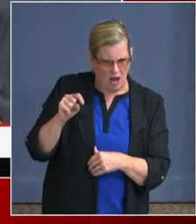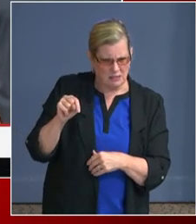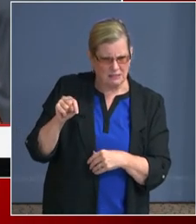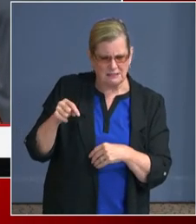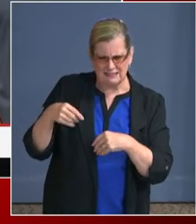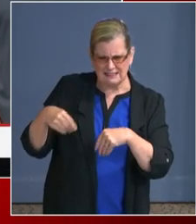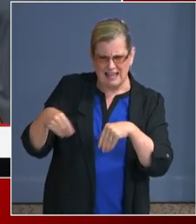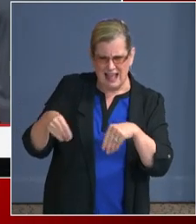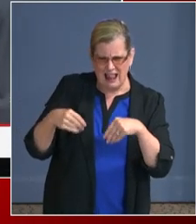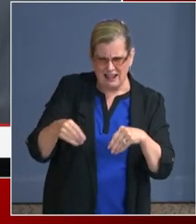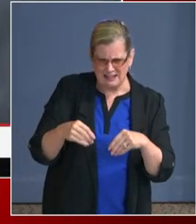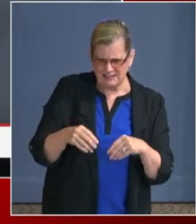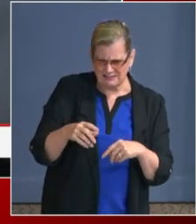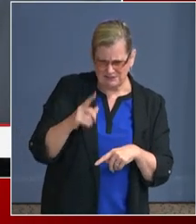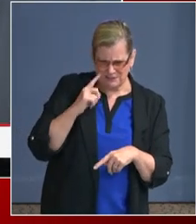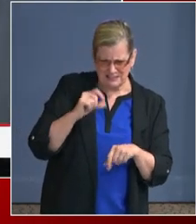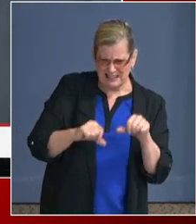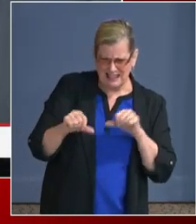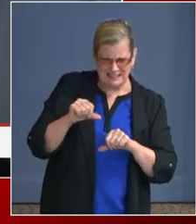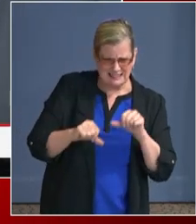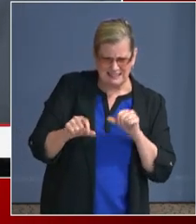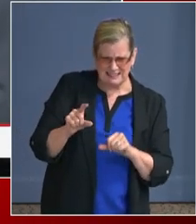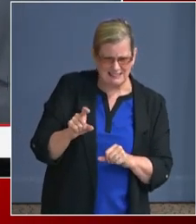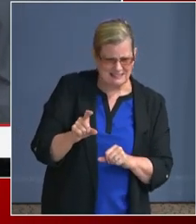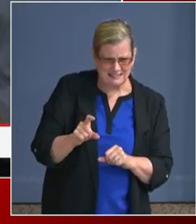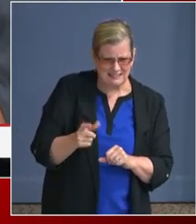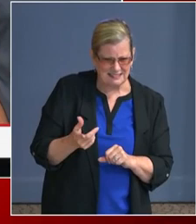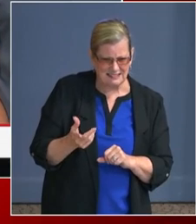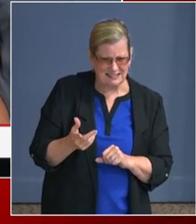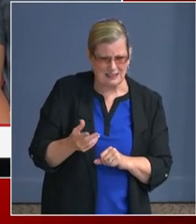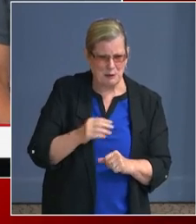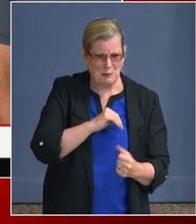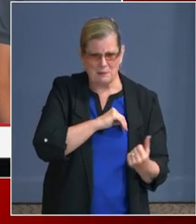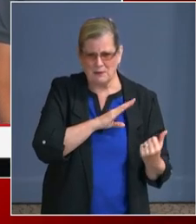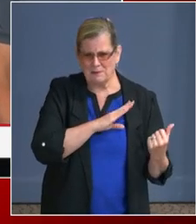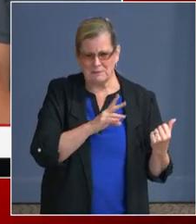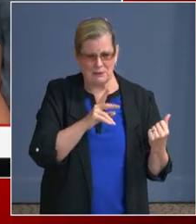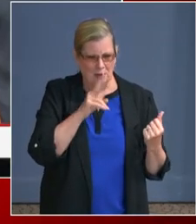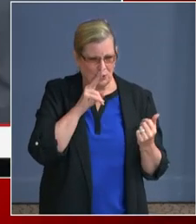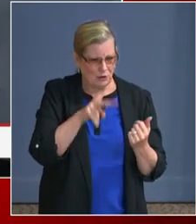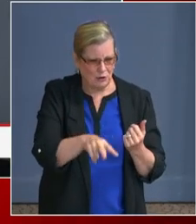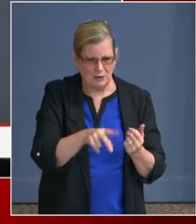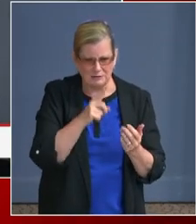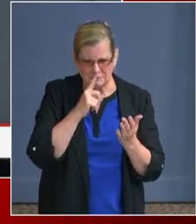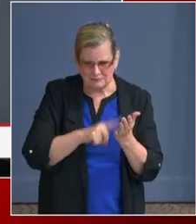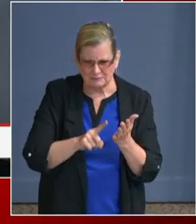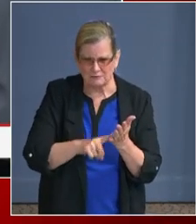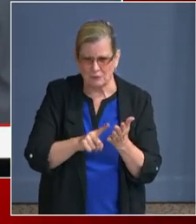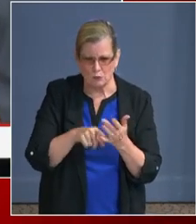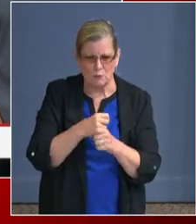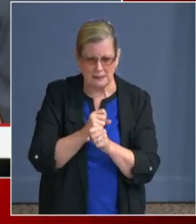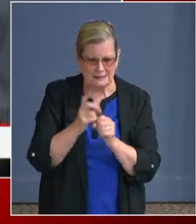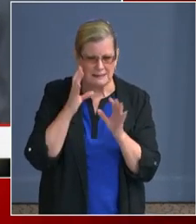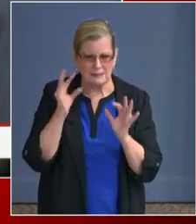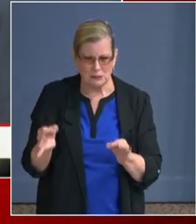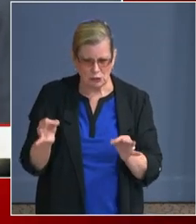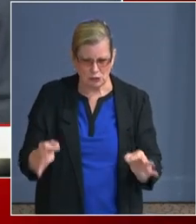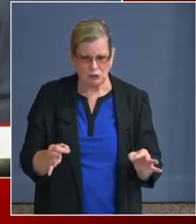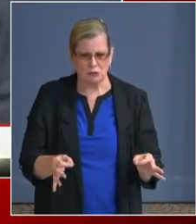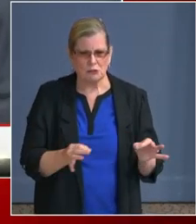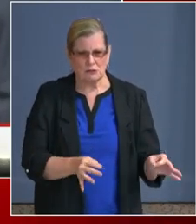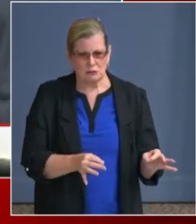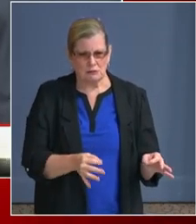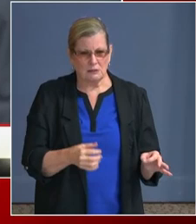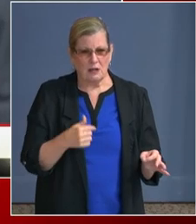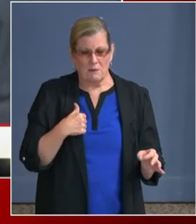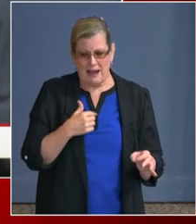all the? I need to look into that a little bit further, Mark. We had a decision in one of the